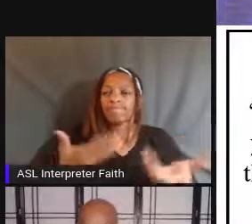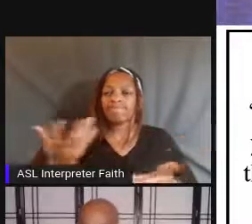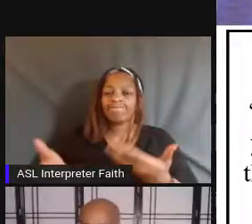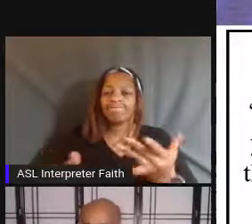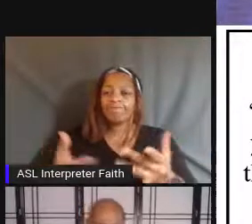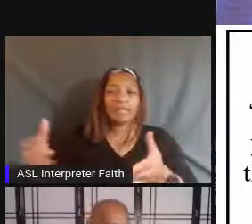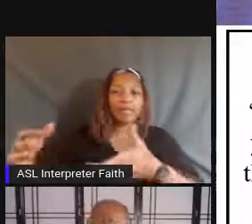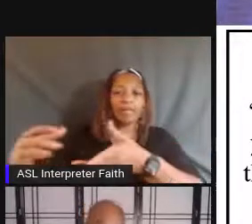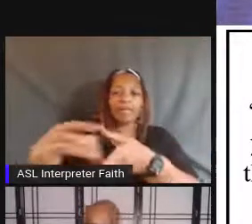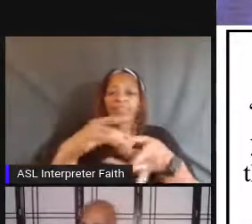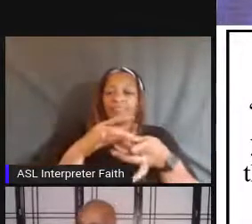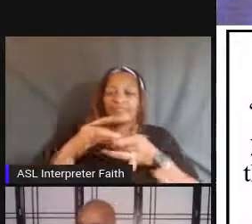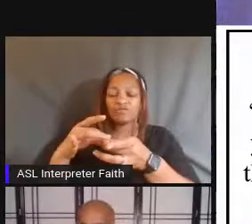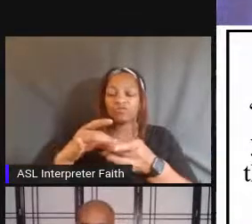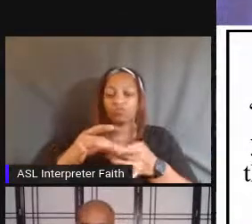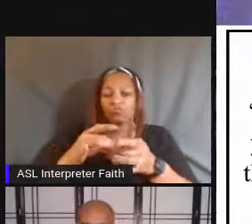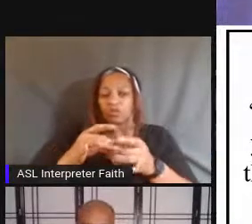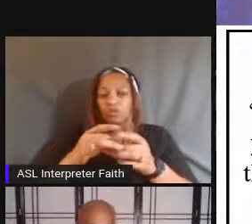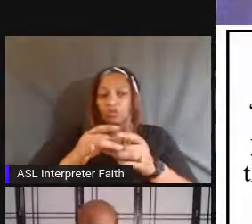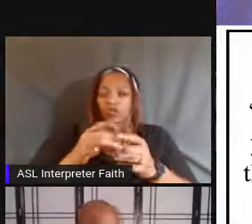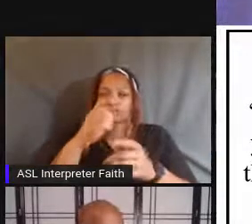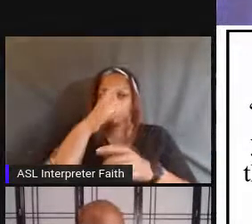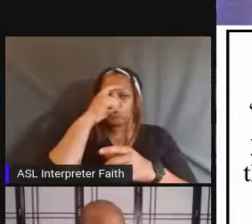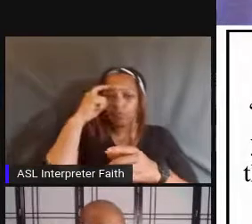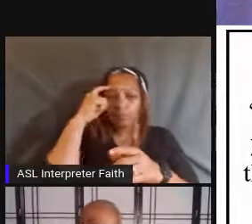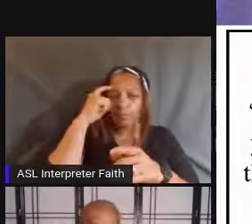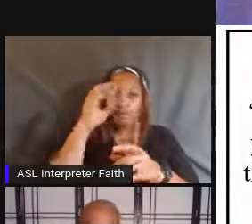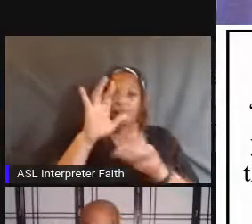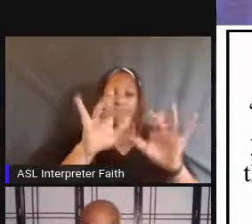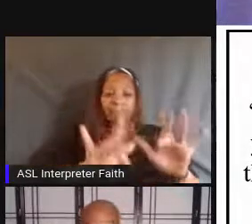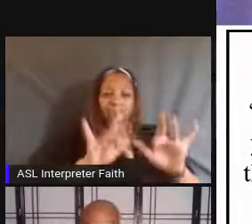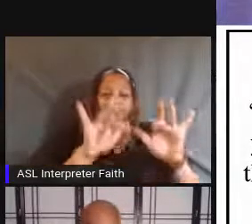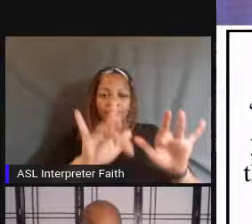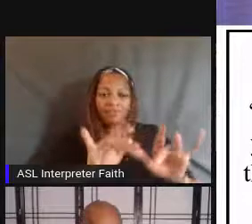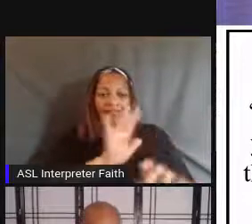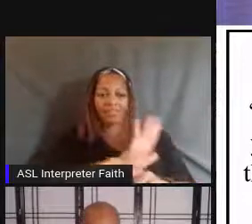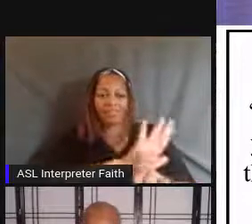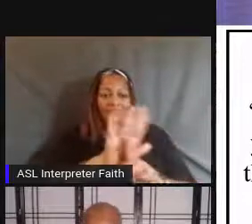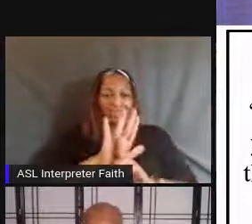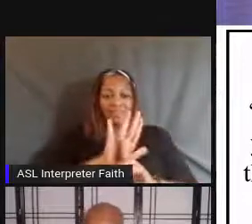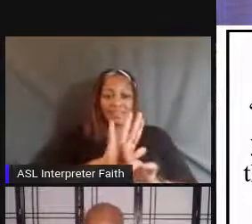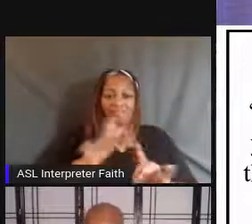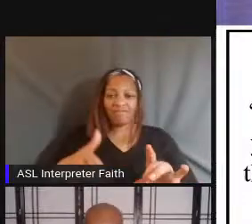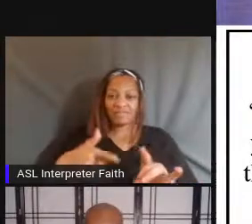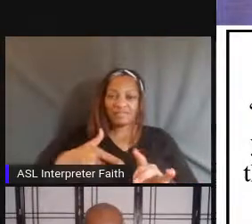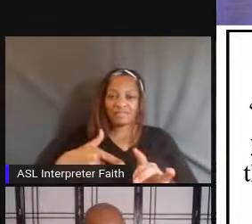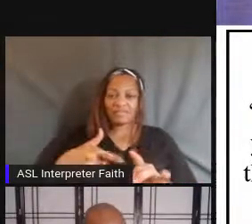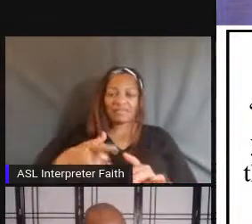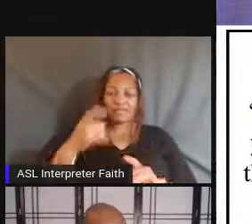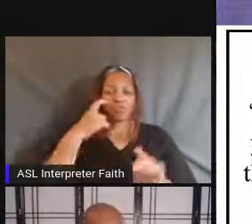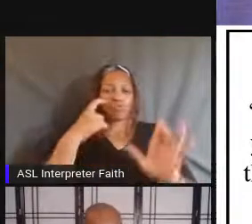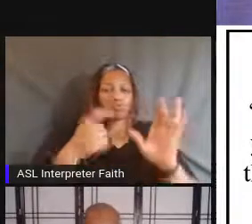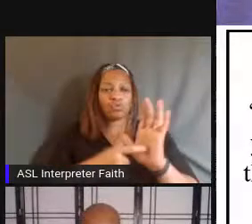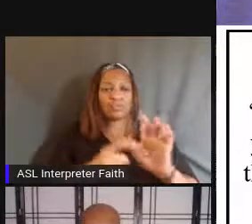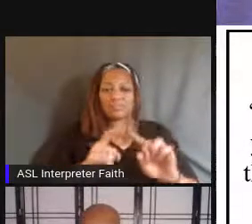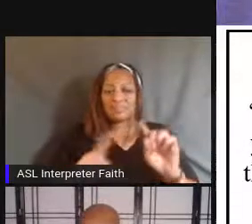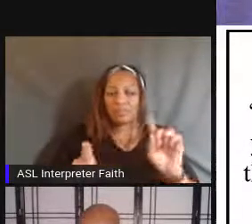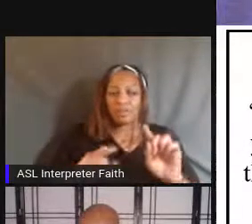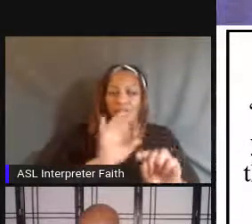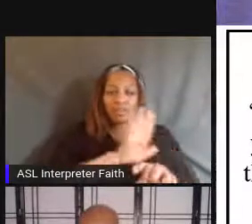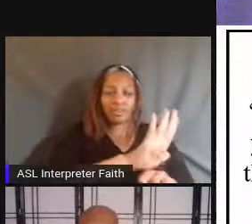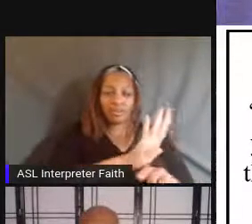up on? Empathy for someone else and their feelings. Could you tell the difference between where their